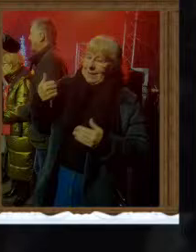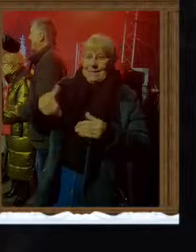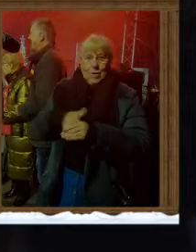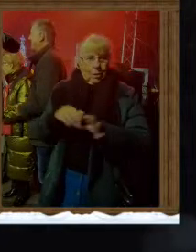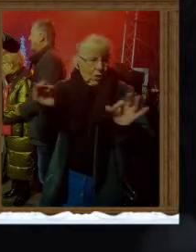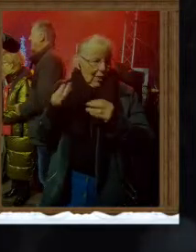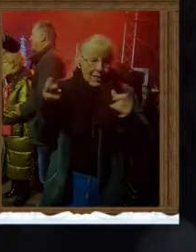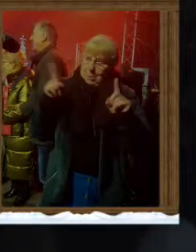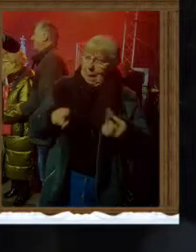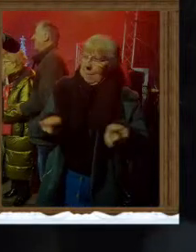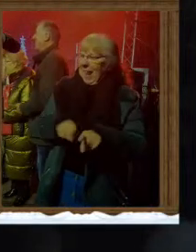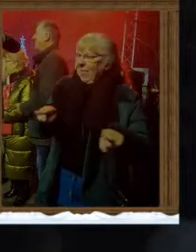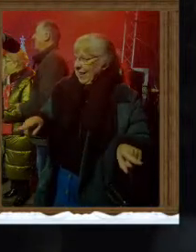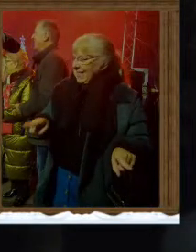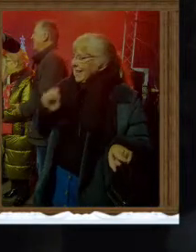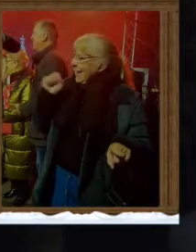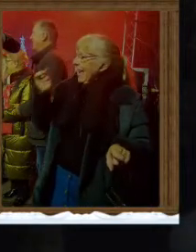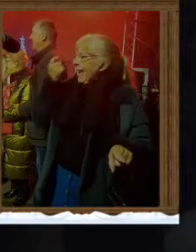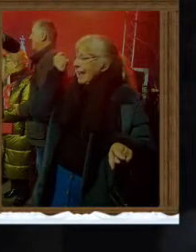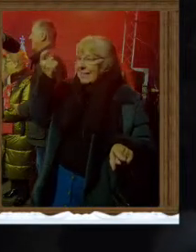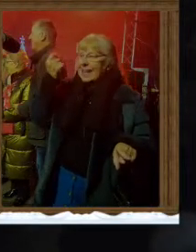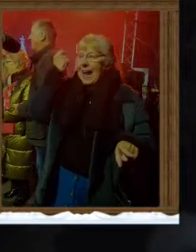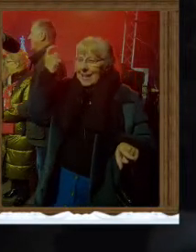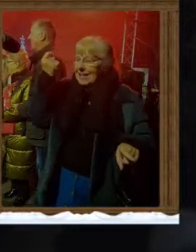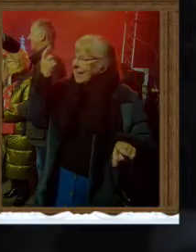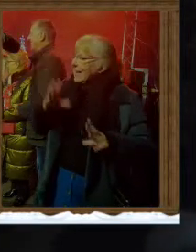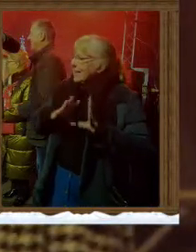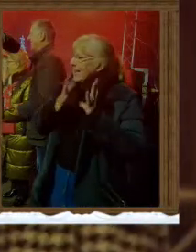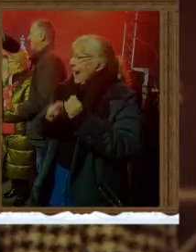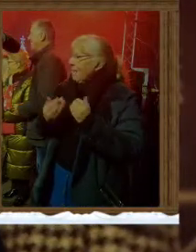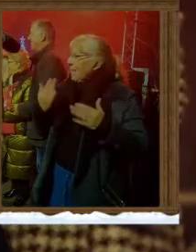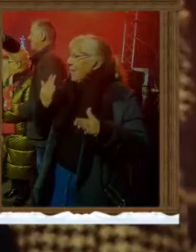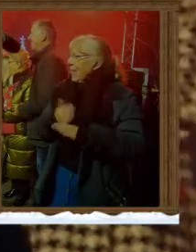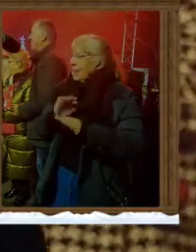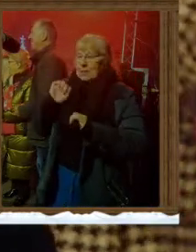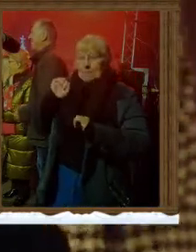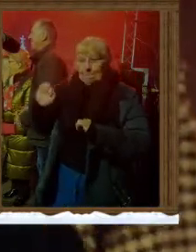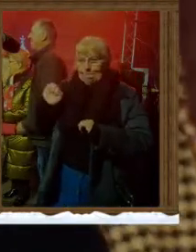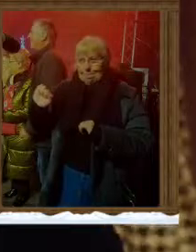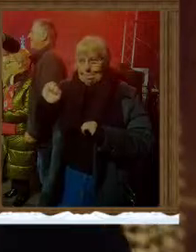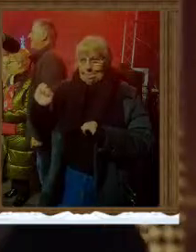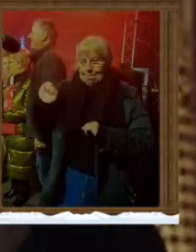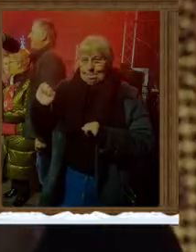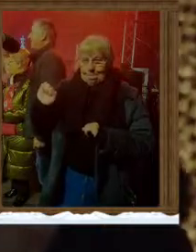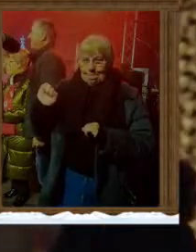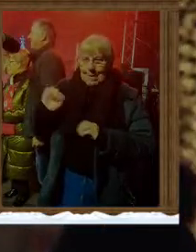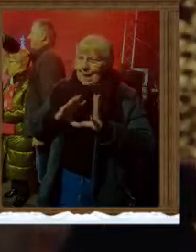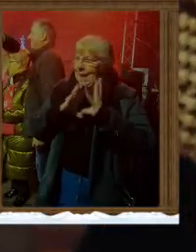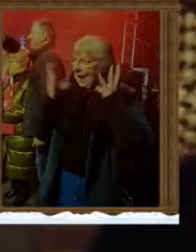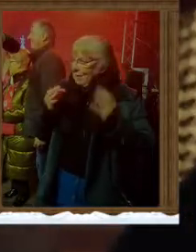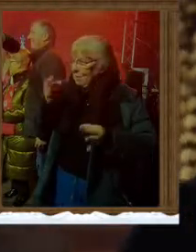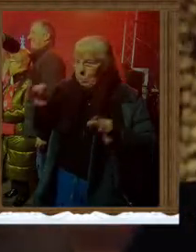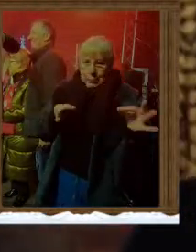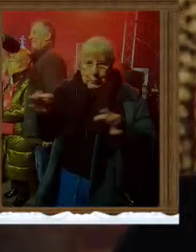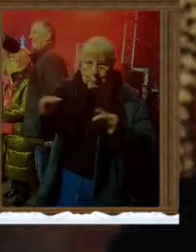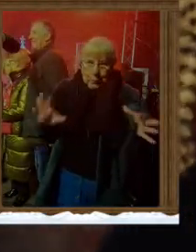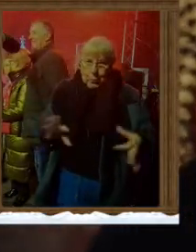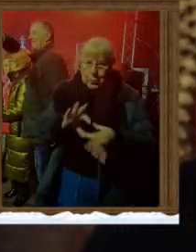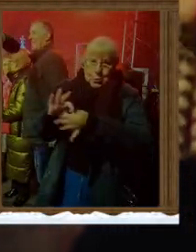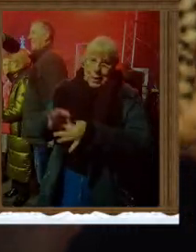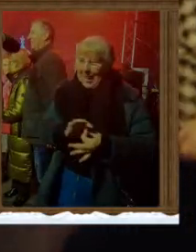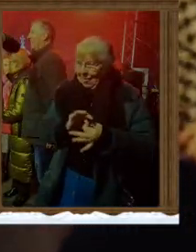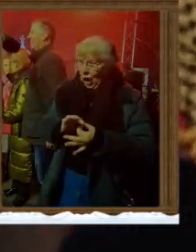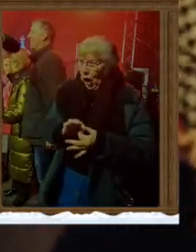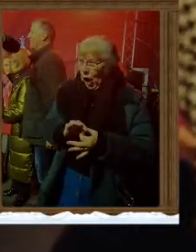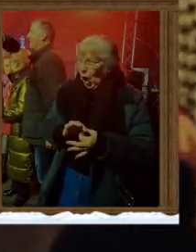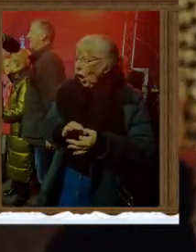this happens. This is all his ideas, everything that he does, and brings everything together as well. And